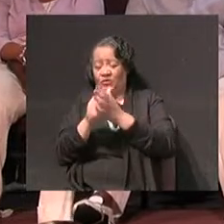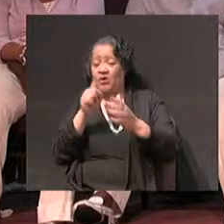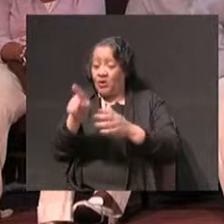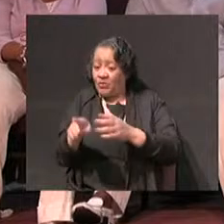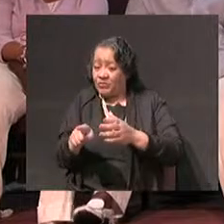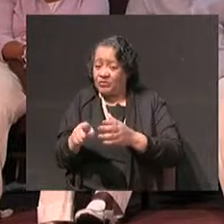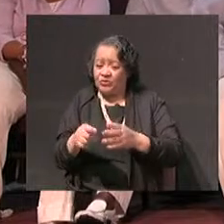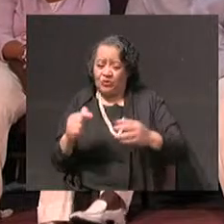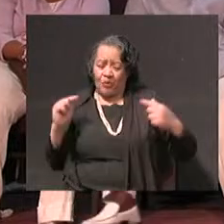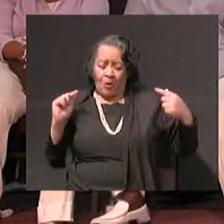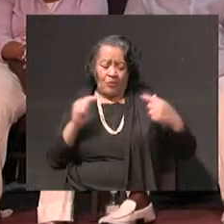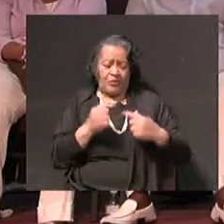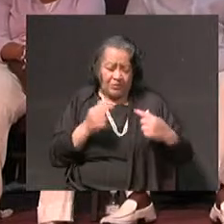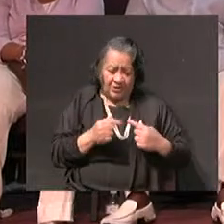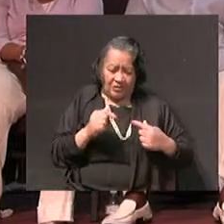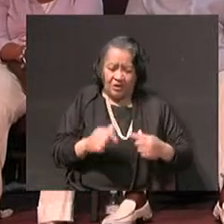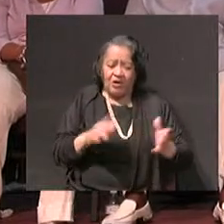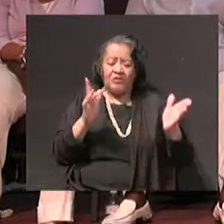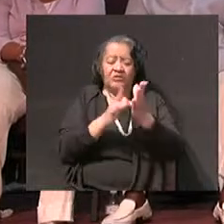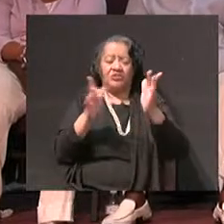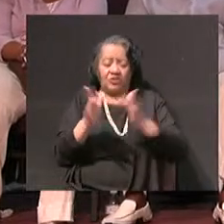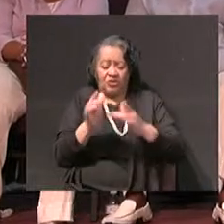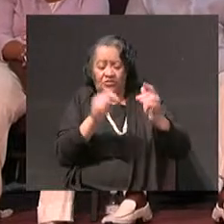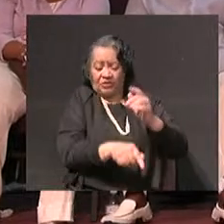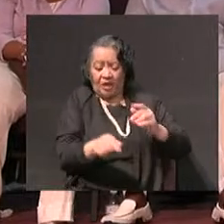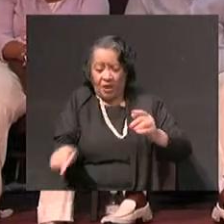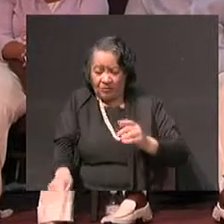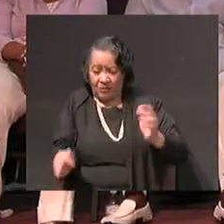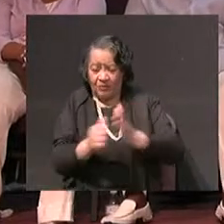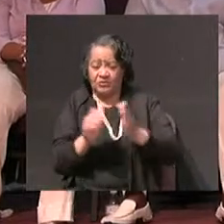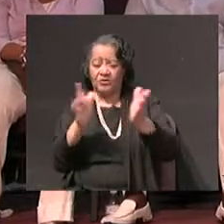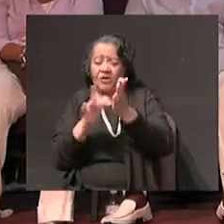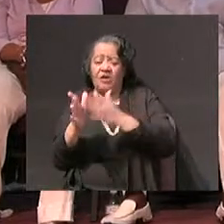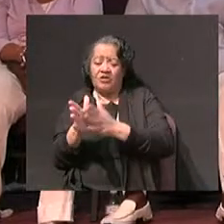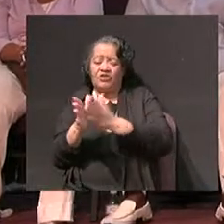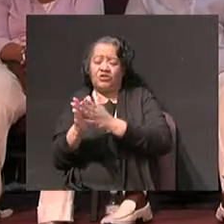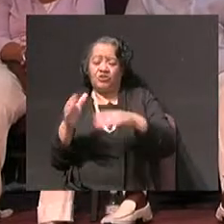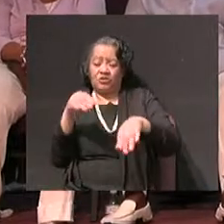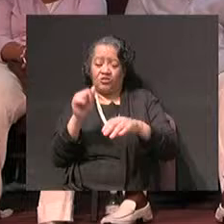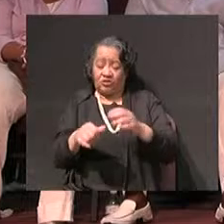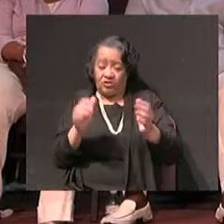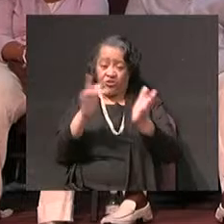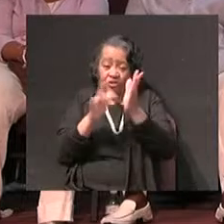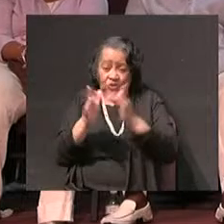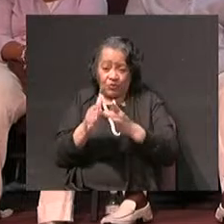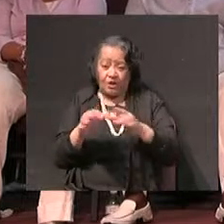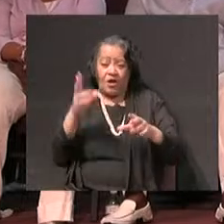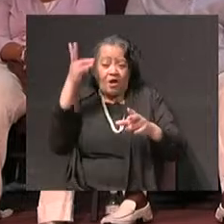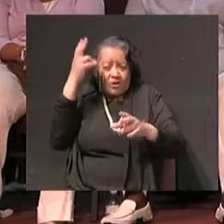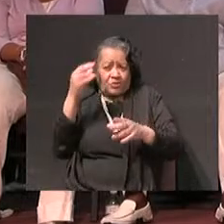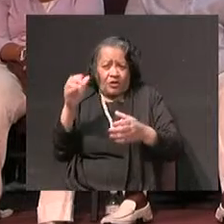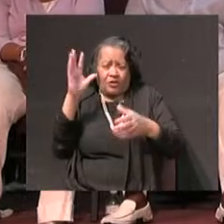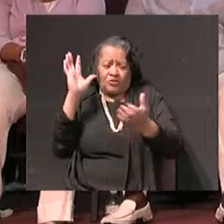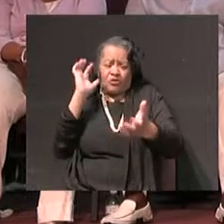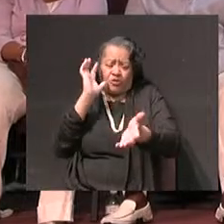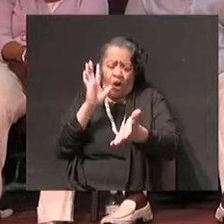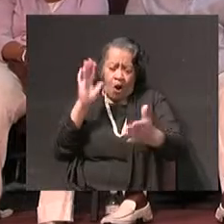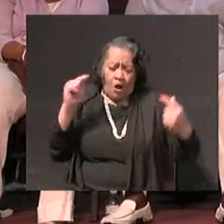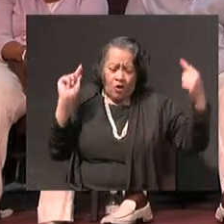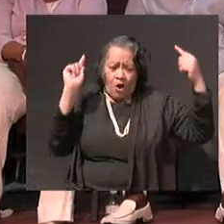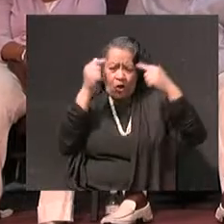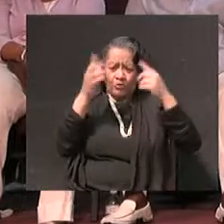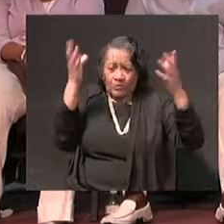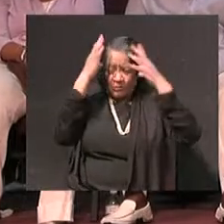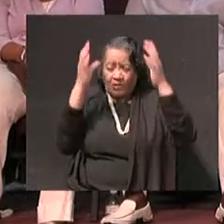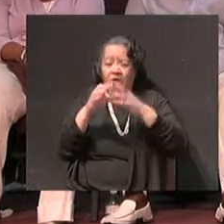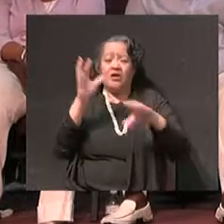you will bruise his heel, but he'll crush your head. And how at the cross, Jesus crushed the